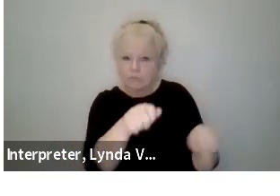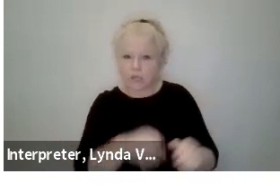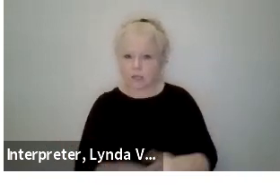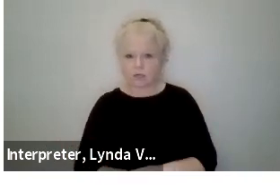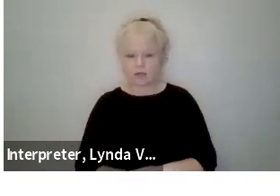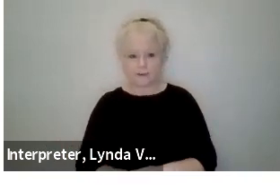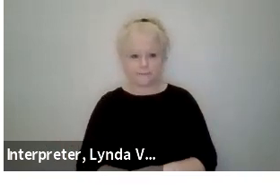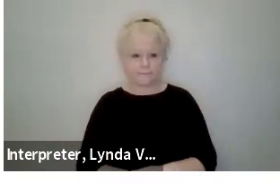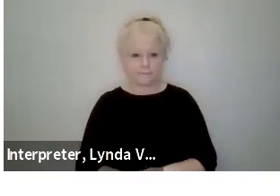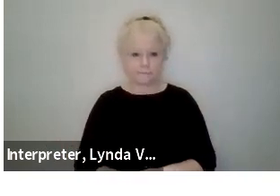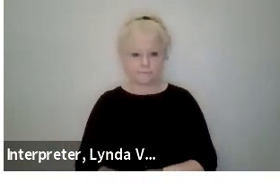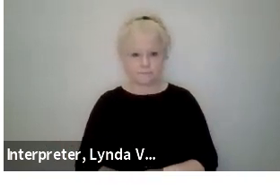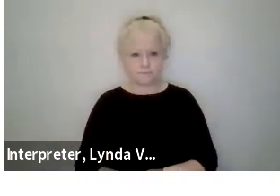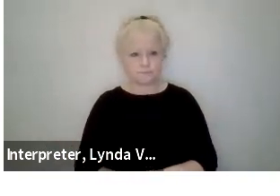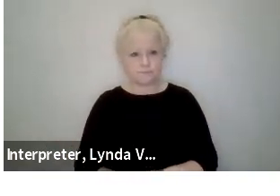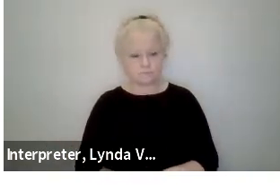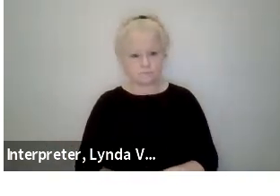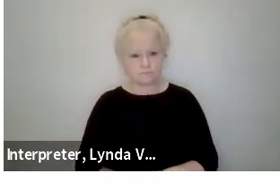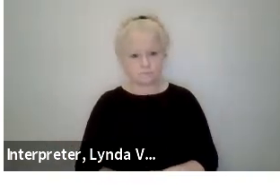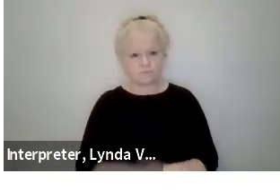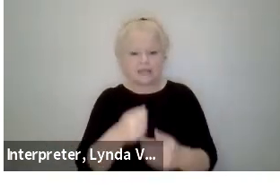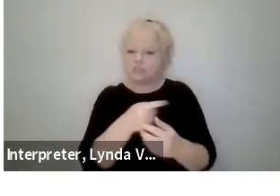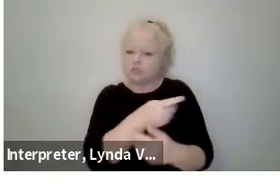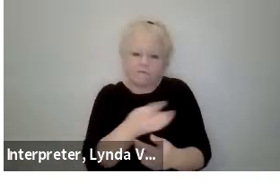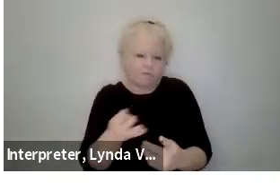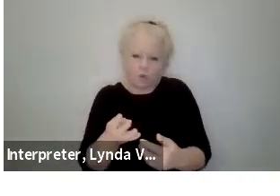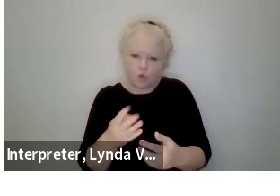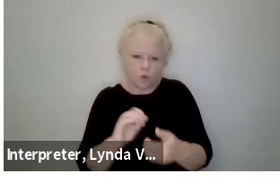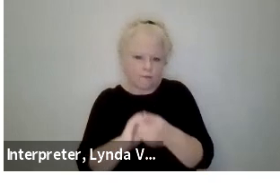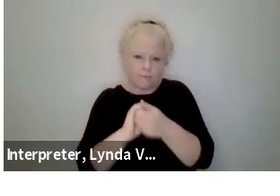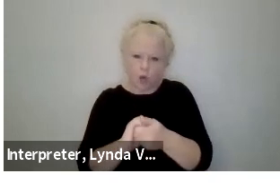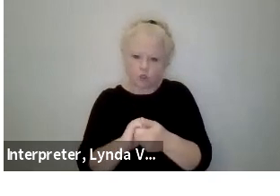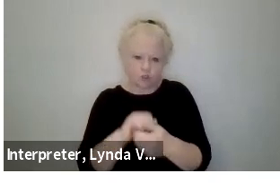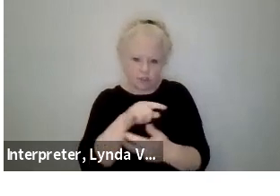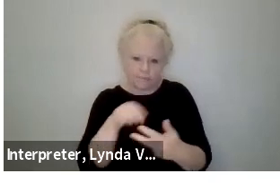with disabilities. So those are a few of our partnerships there.